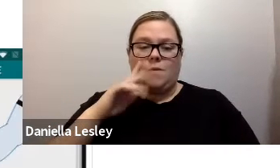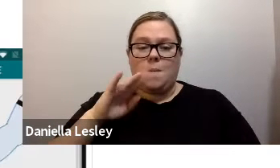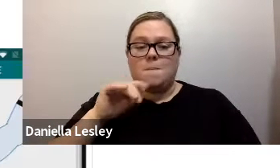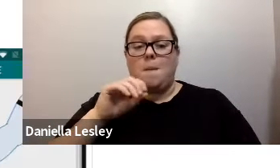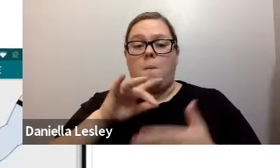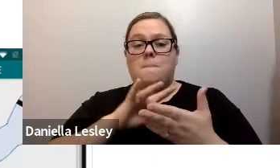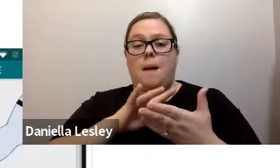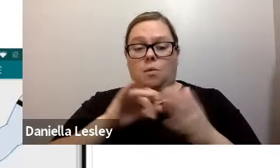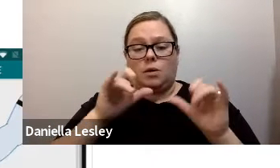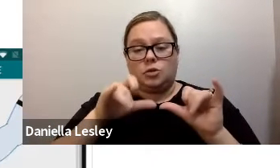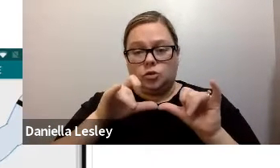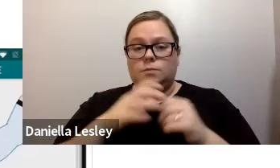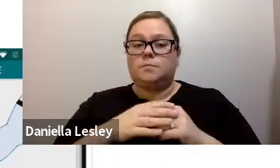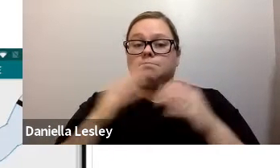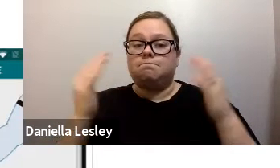please.